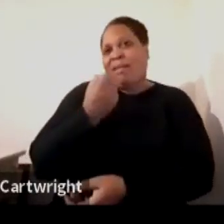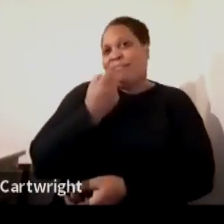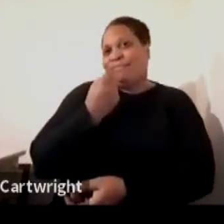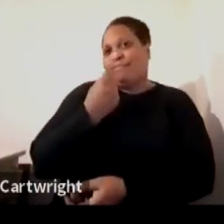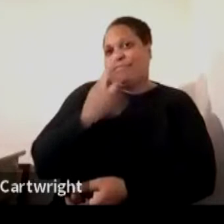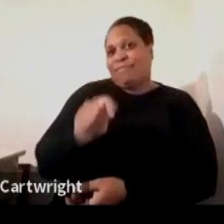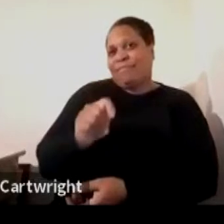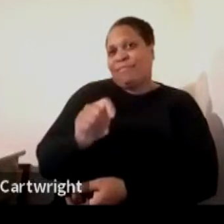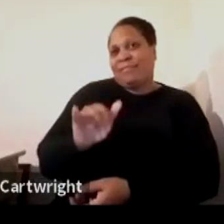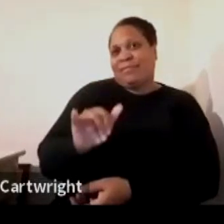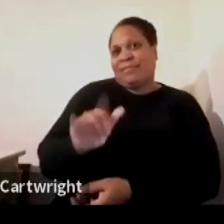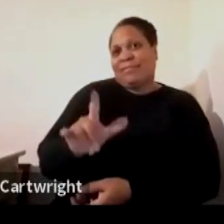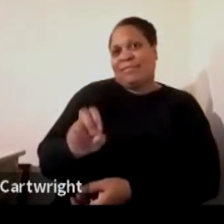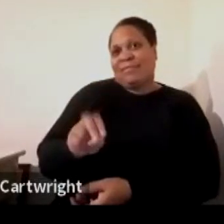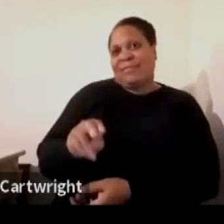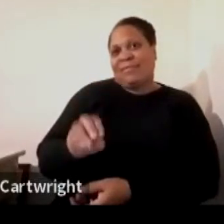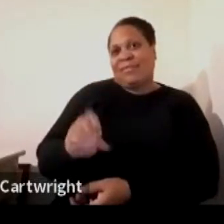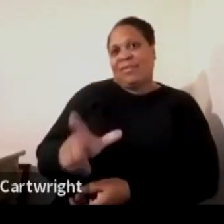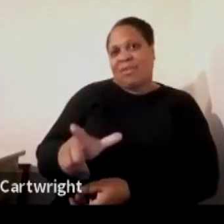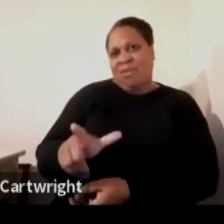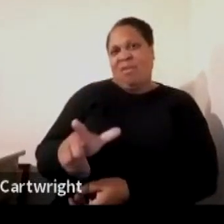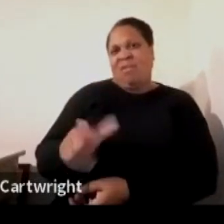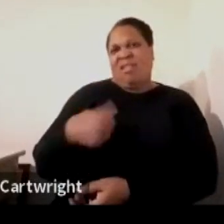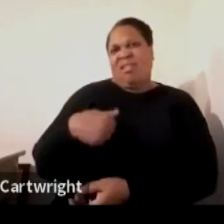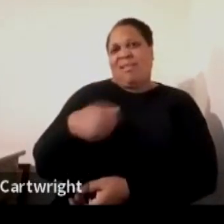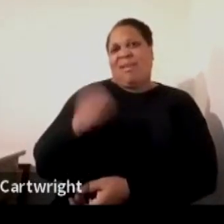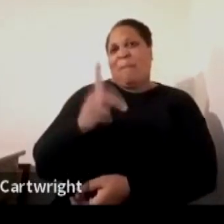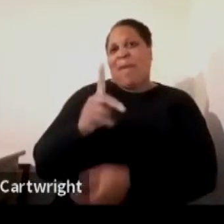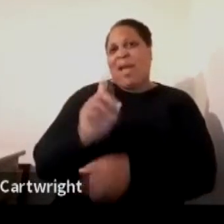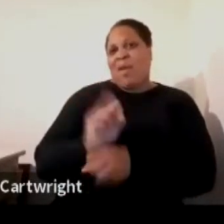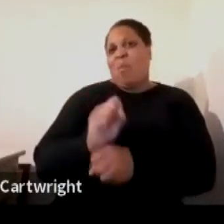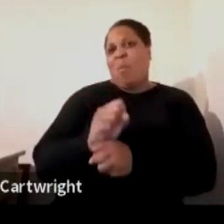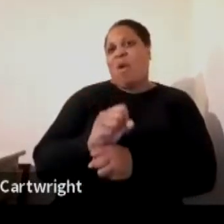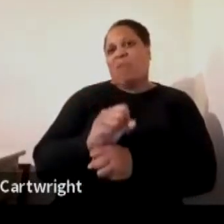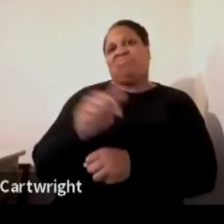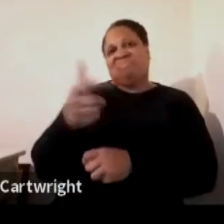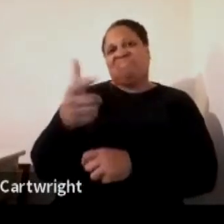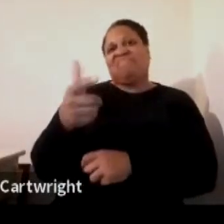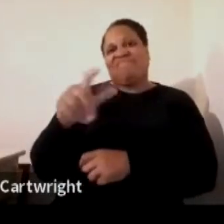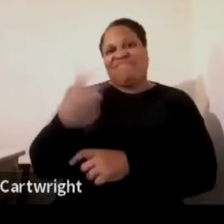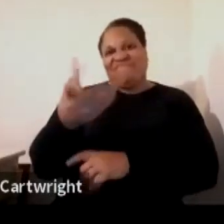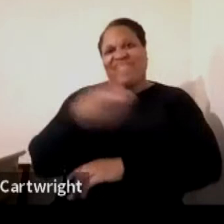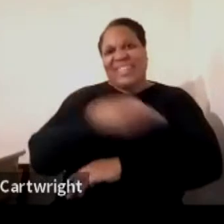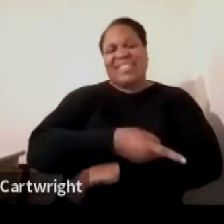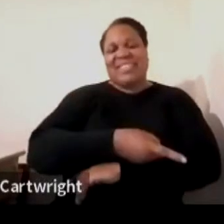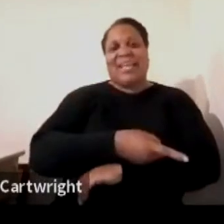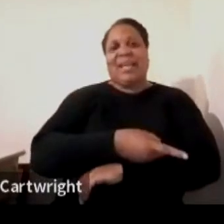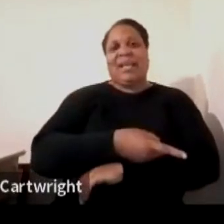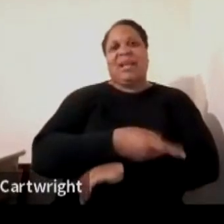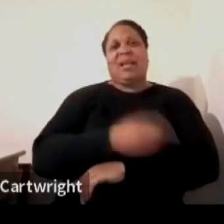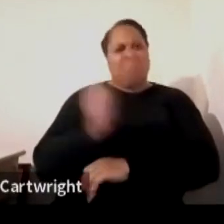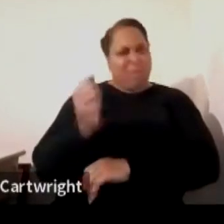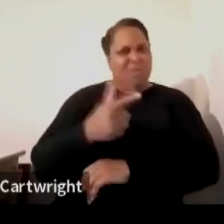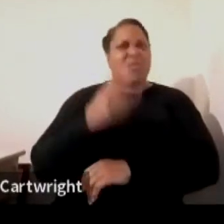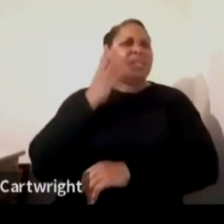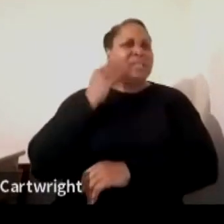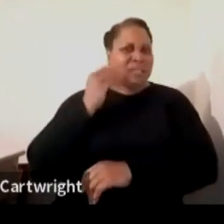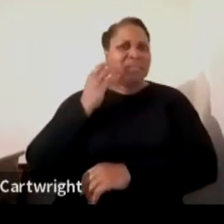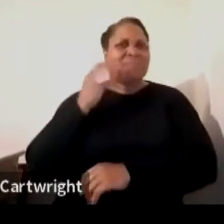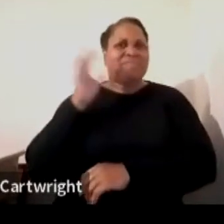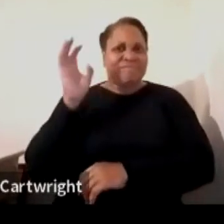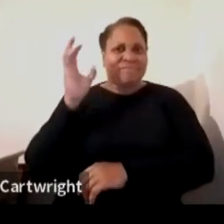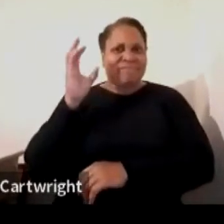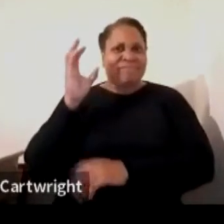was back to work the next day. And it's a good point, actually, that most everyone can expect at least some